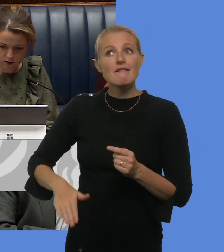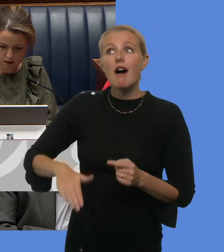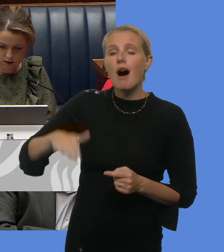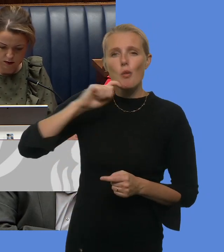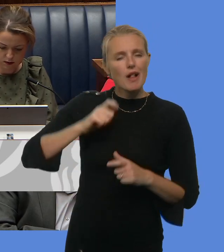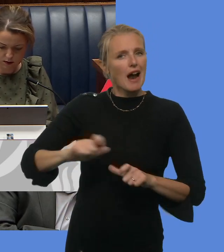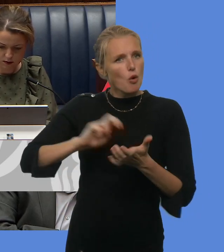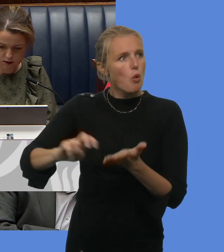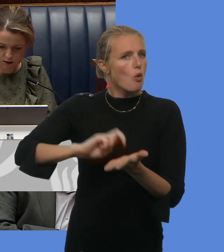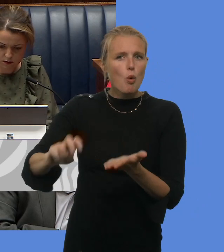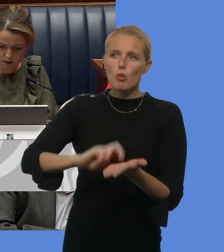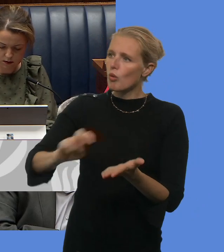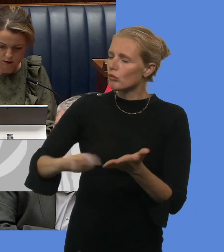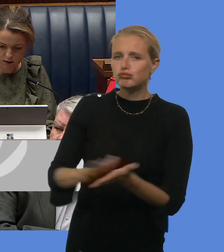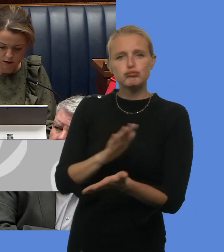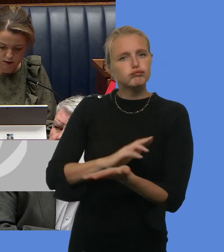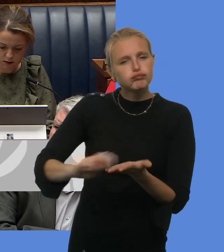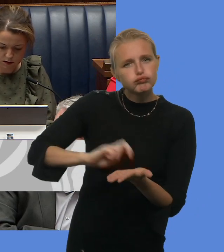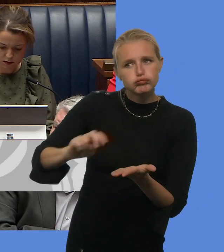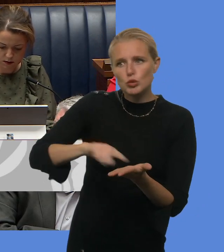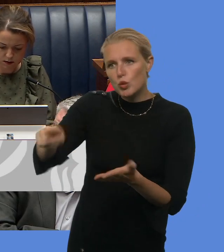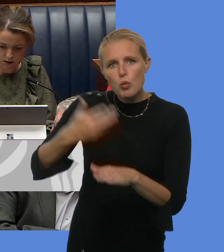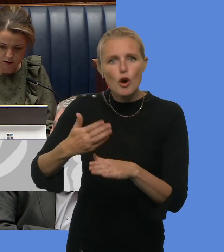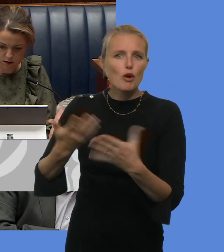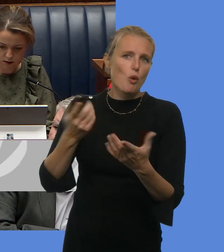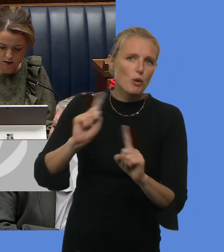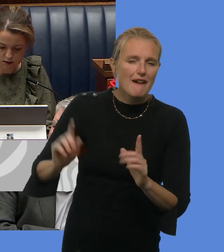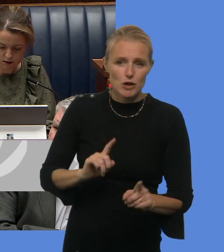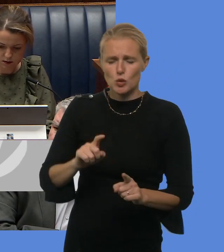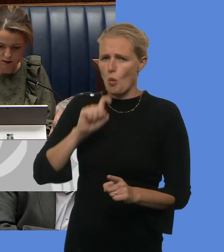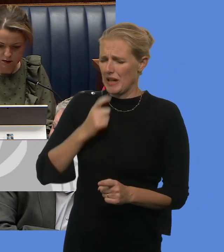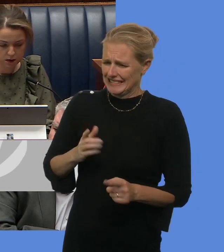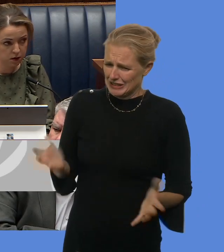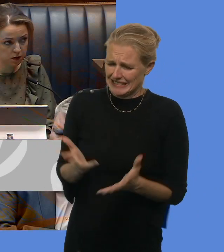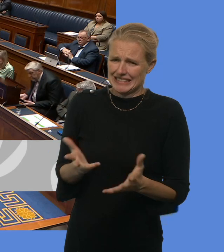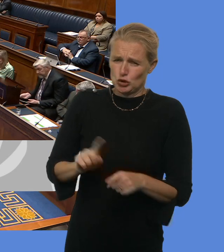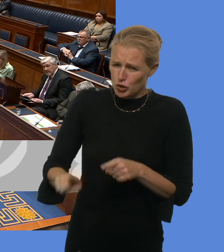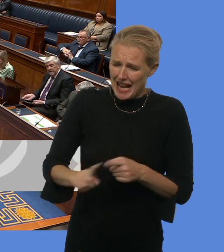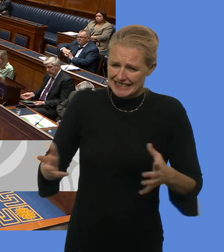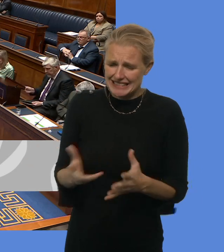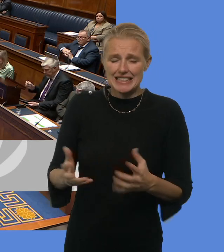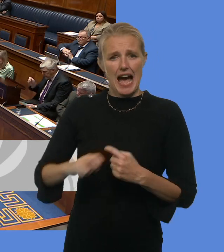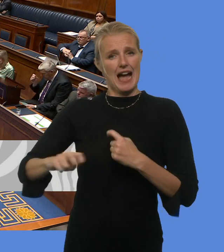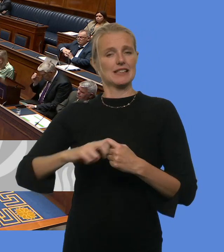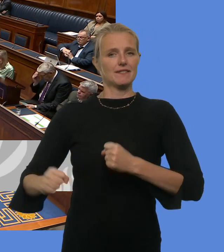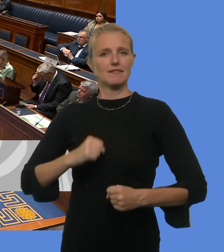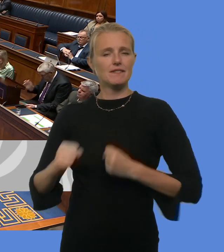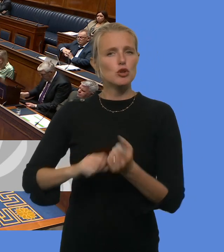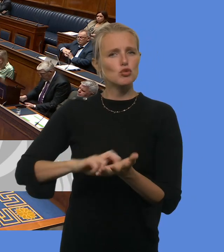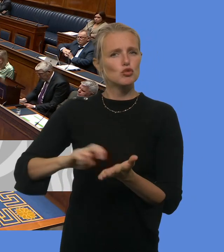stay with them for the remainder of their life. So it will be a central part of our active travel strategy. Dan Dodds.